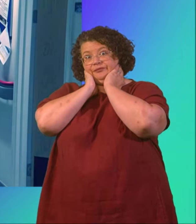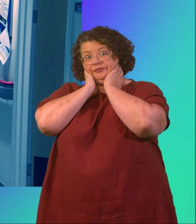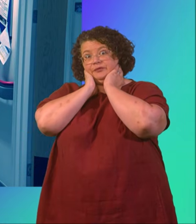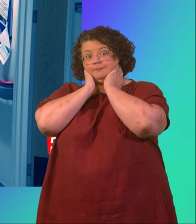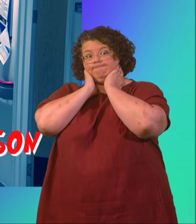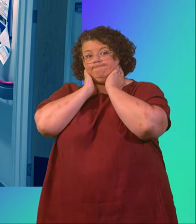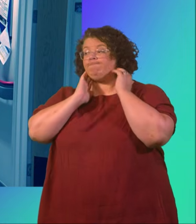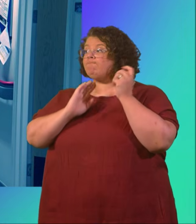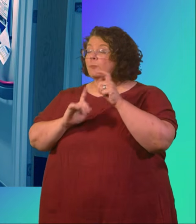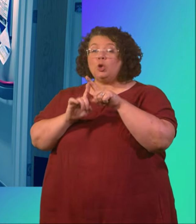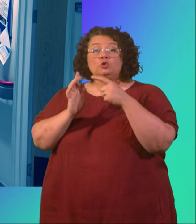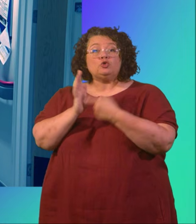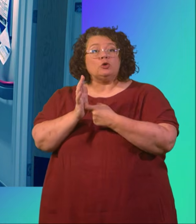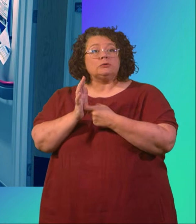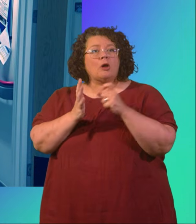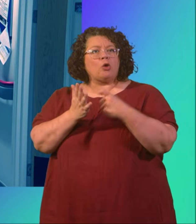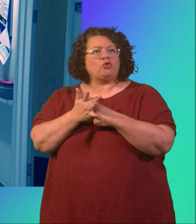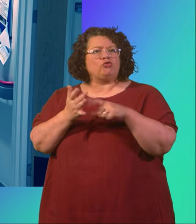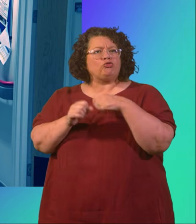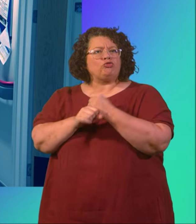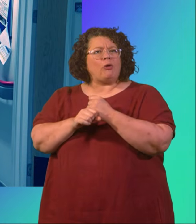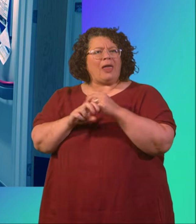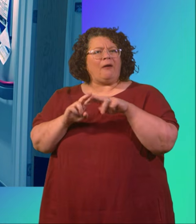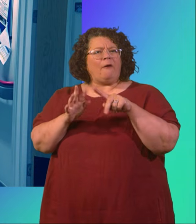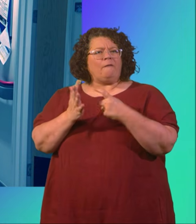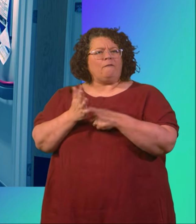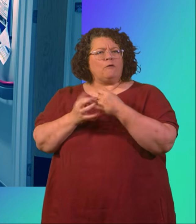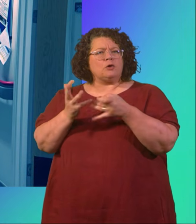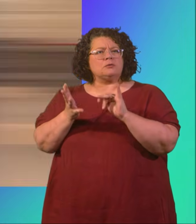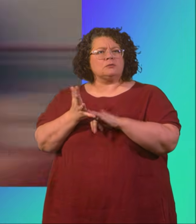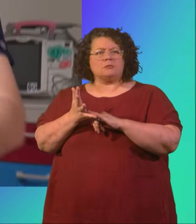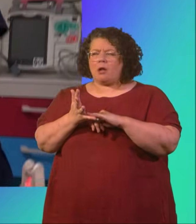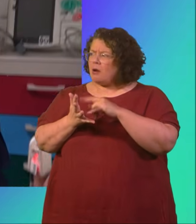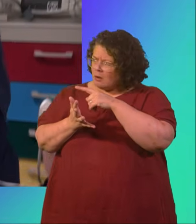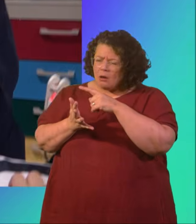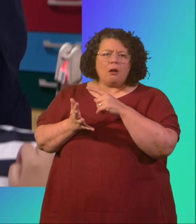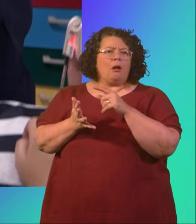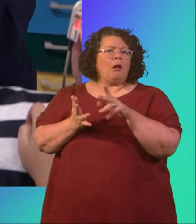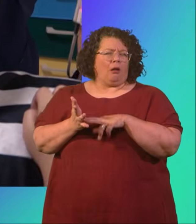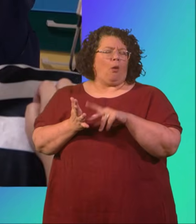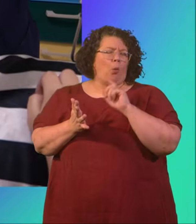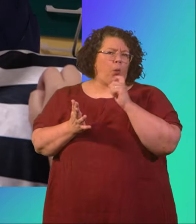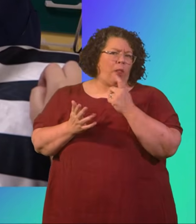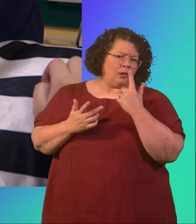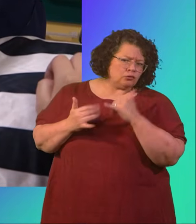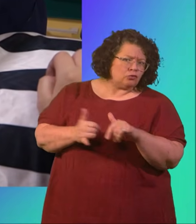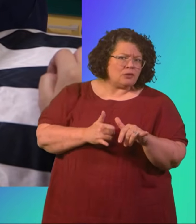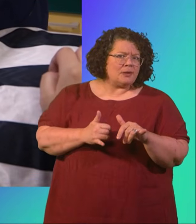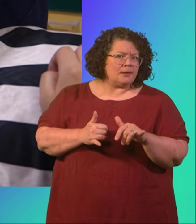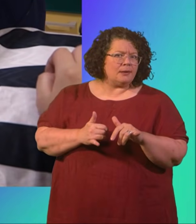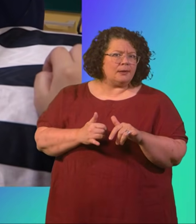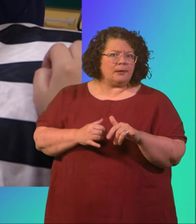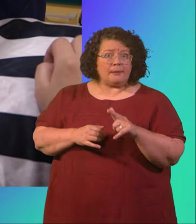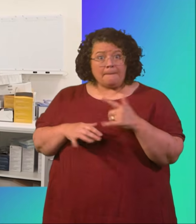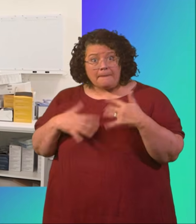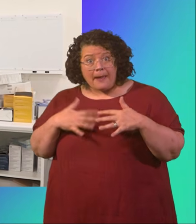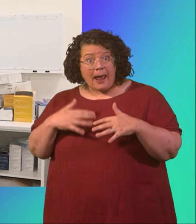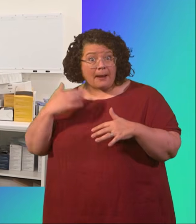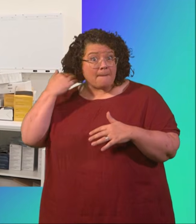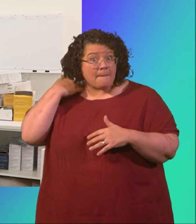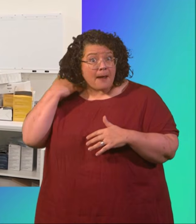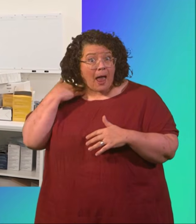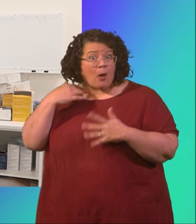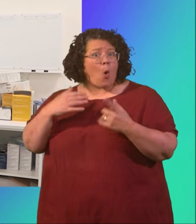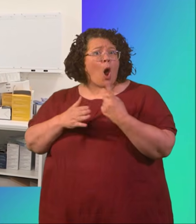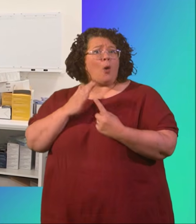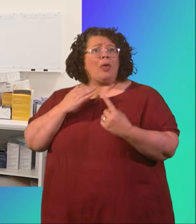Enter Dr Craig Ferguson. He'll check out our wannabe 007. Any pain in your back, or is it just your neck? Head injuries and